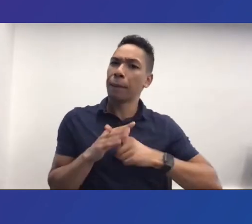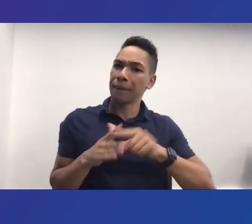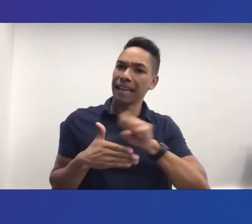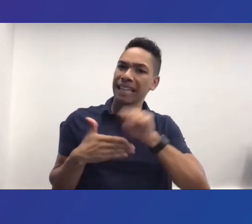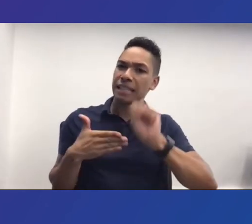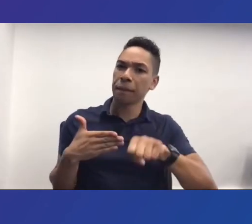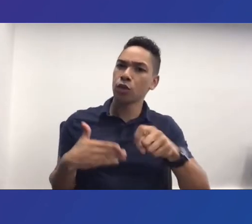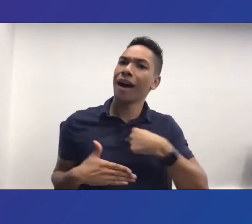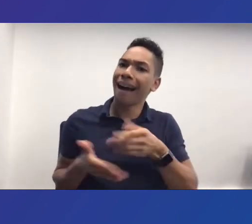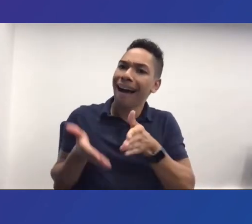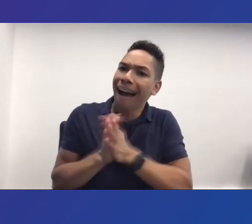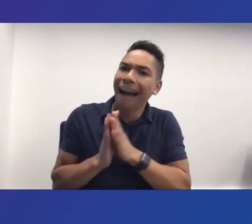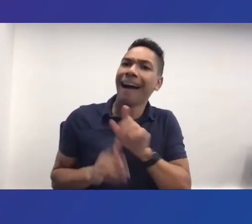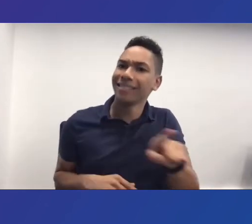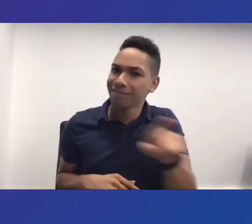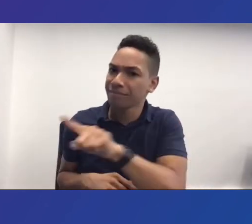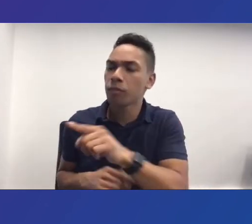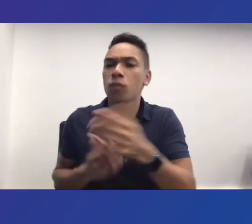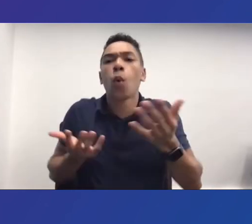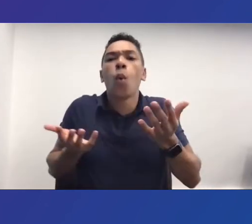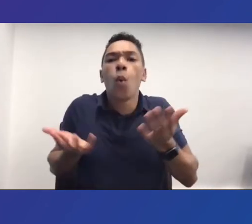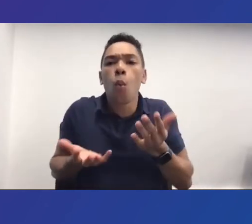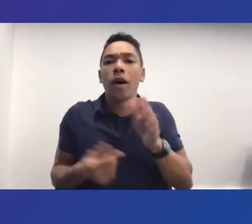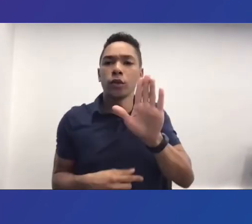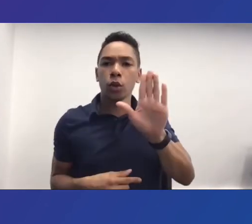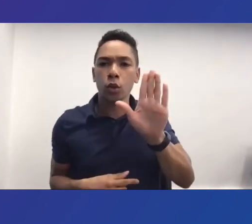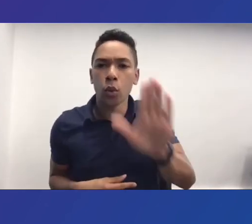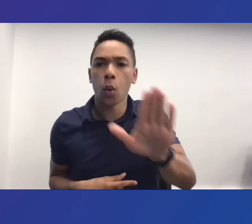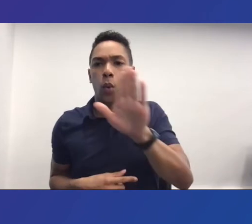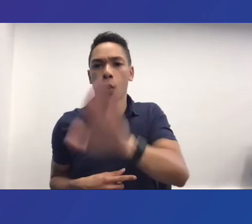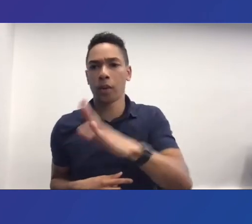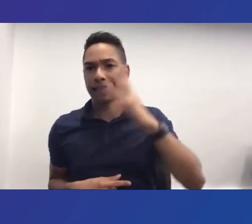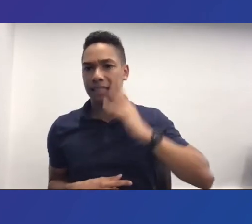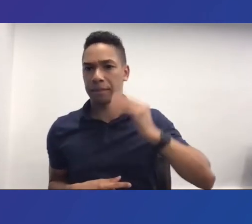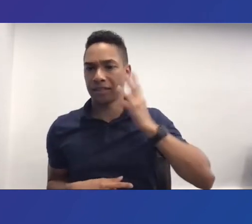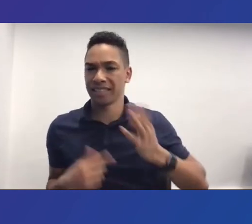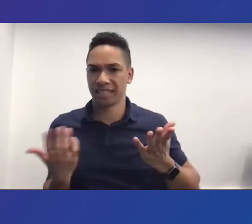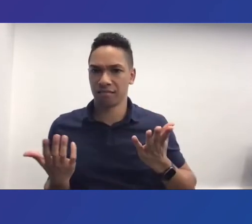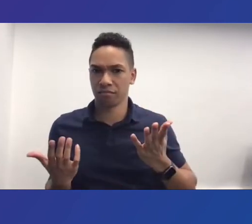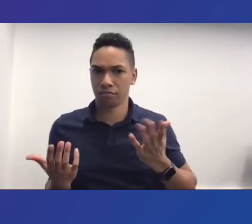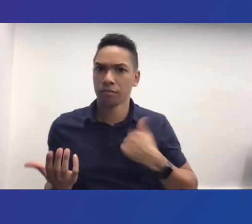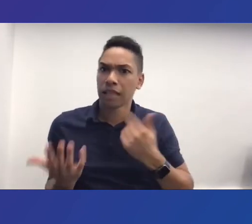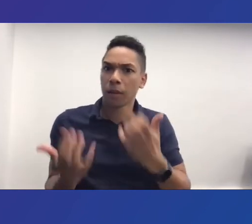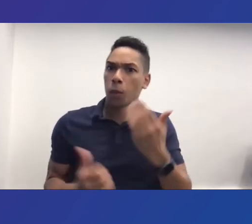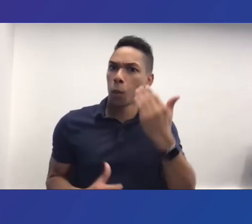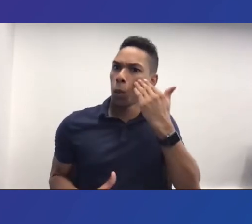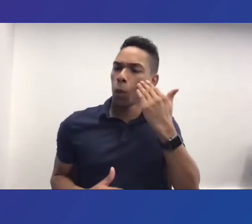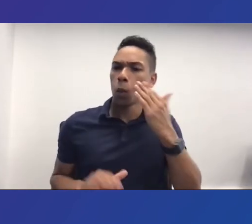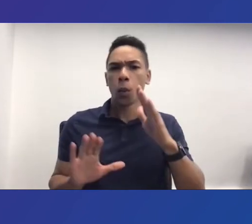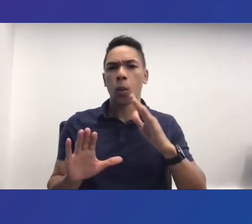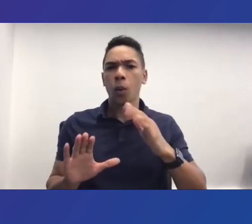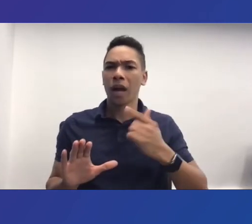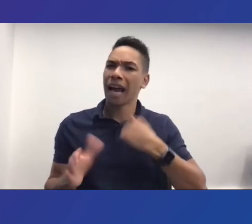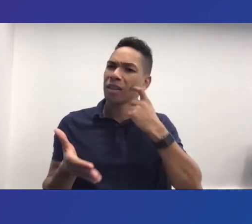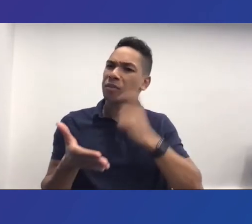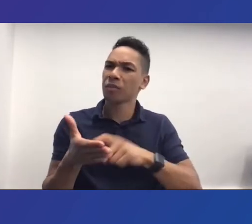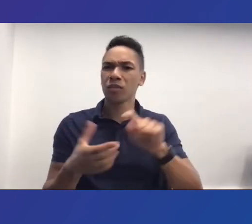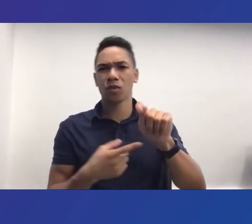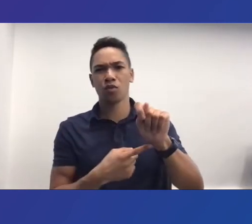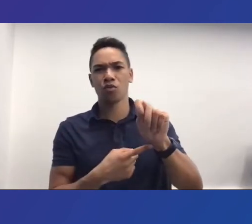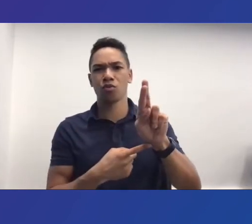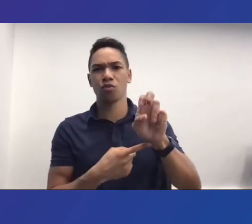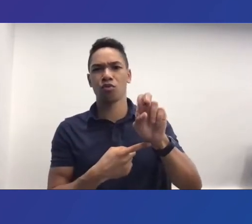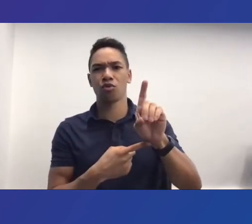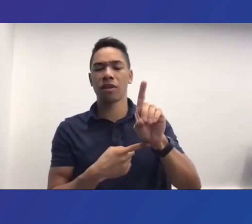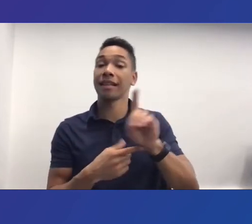been? Because I make it clear that I'm not only valuing what you may have studied in a studio, because I started to notice a trend where students would be like, well,